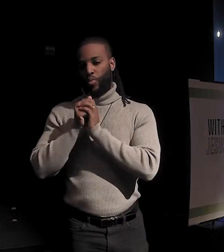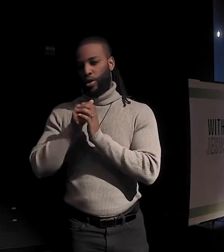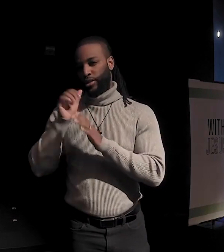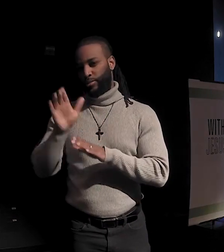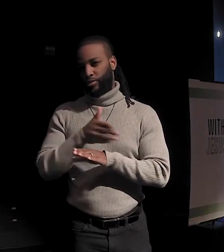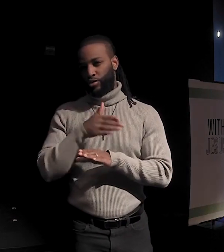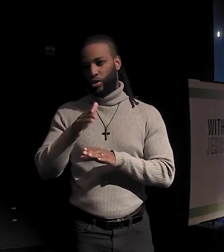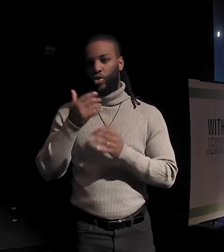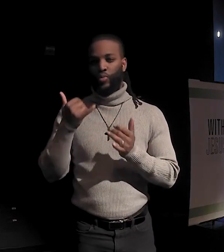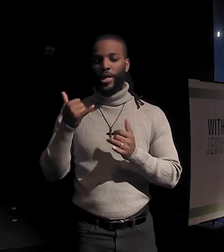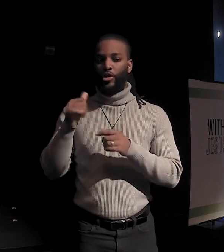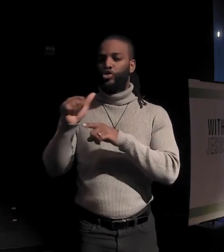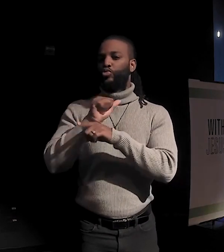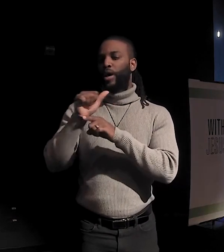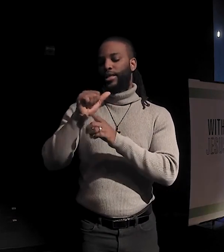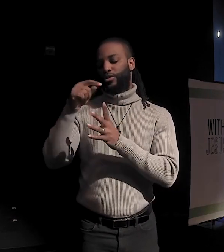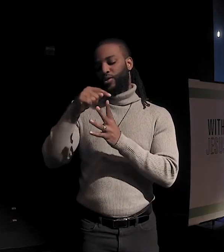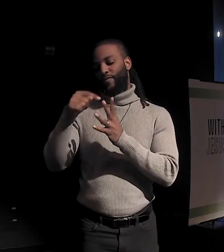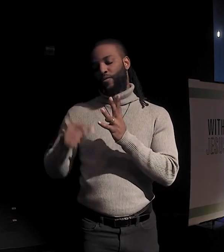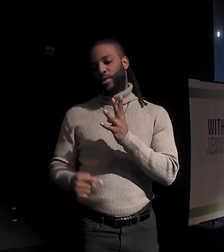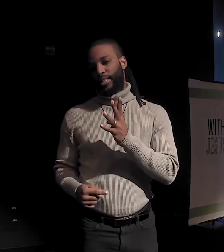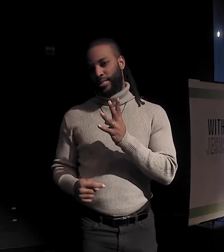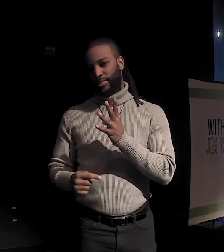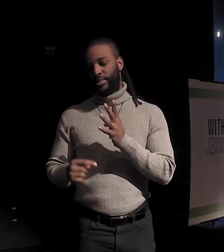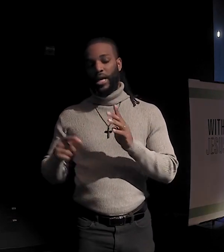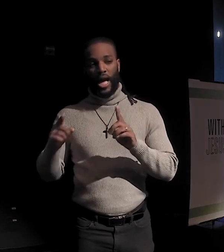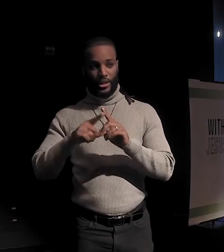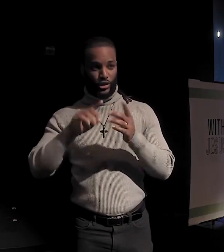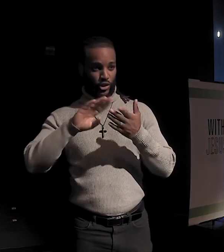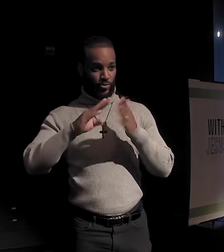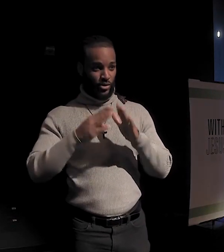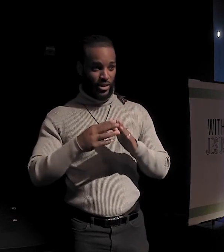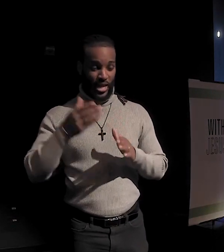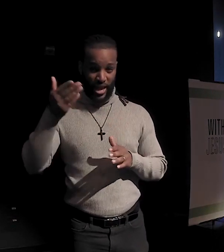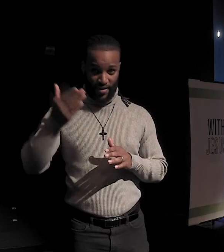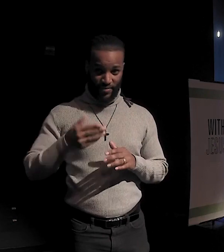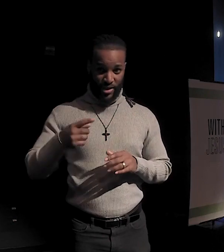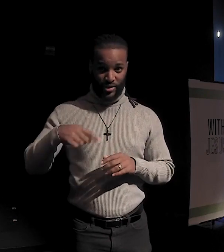right now and just practice these four things as a community. And I invite you.